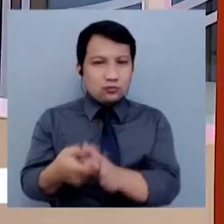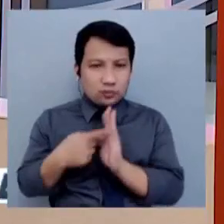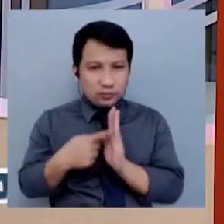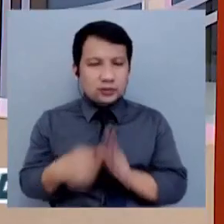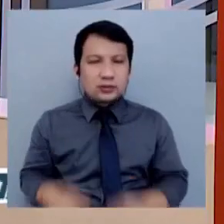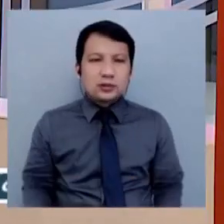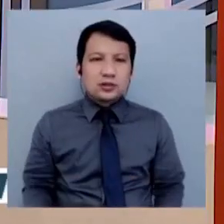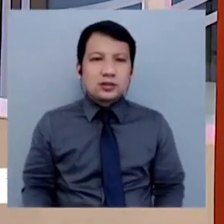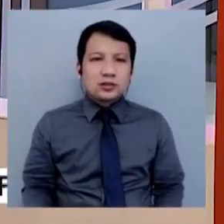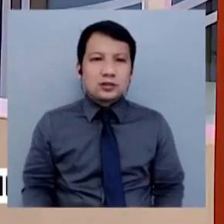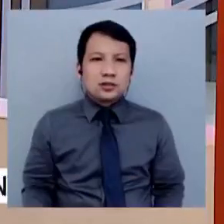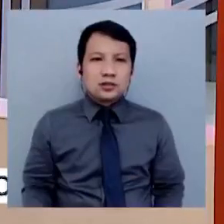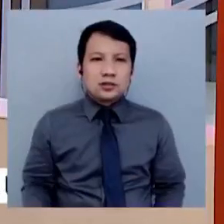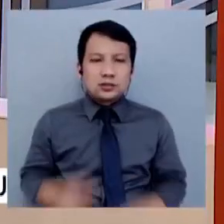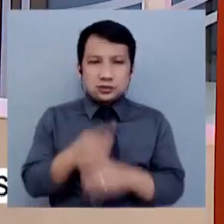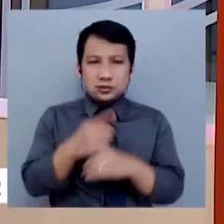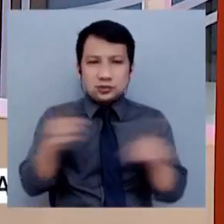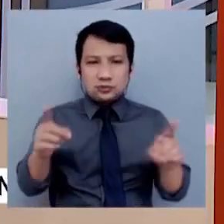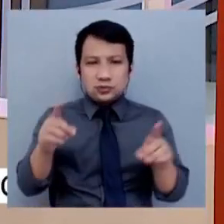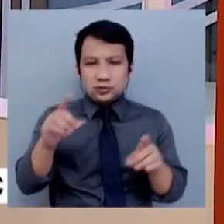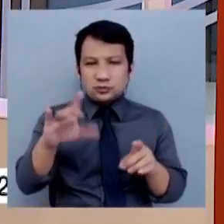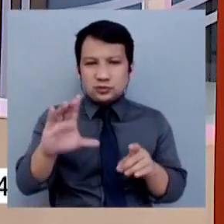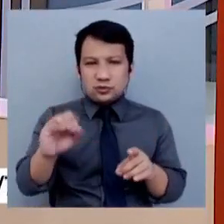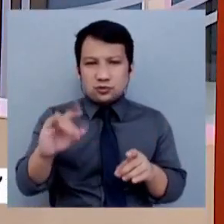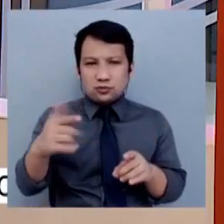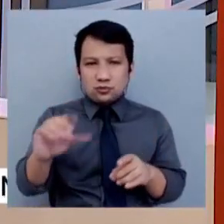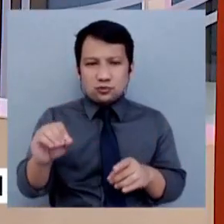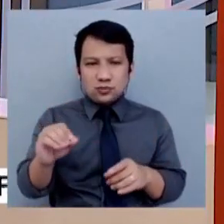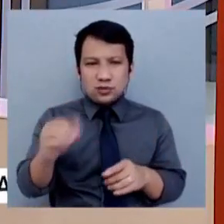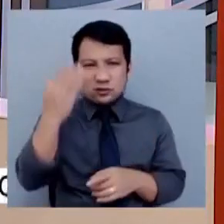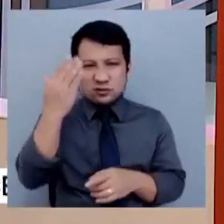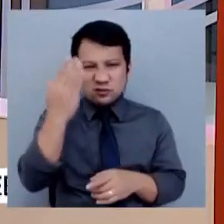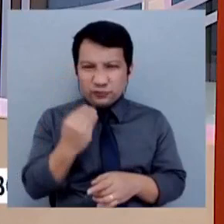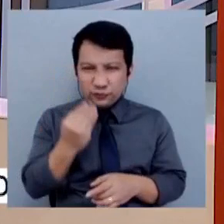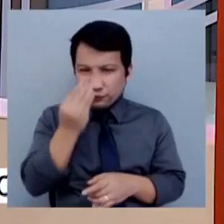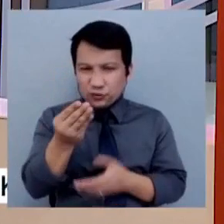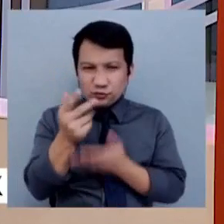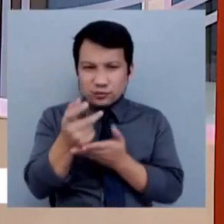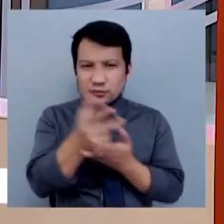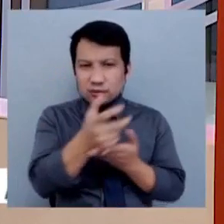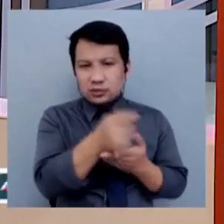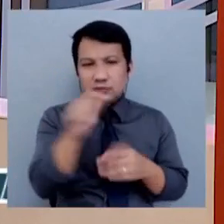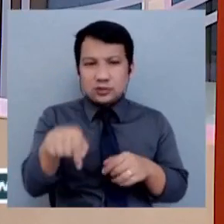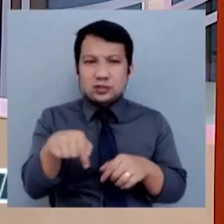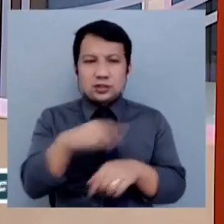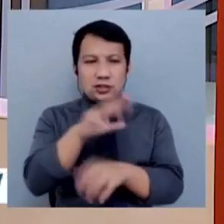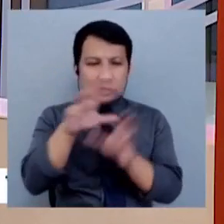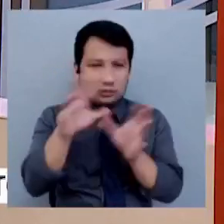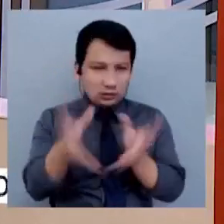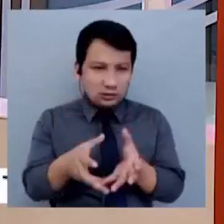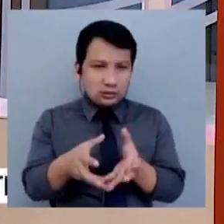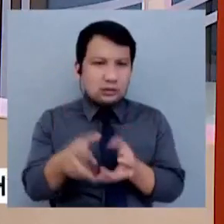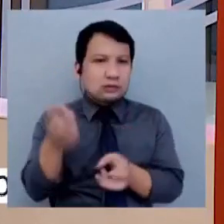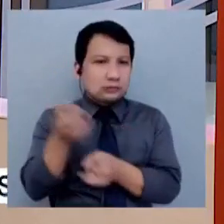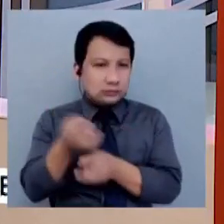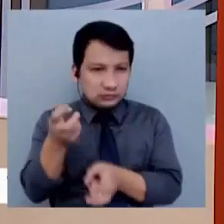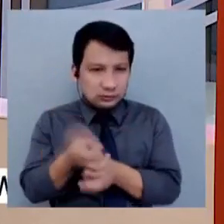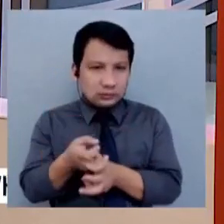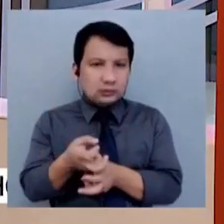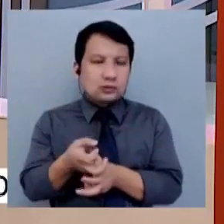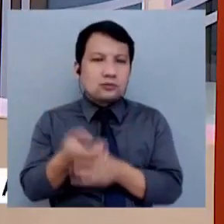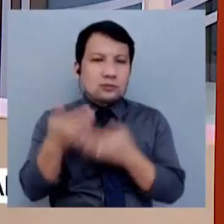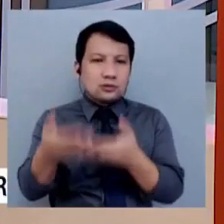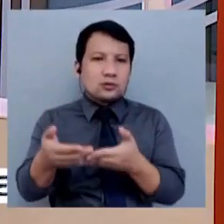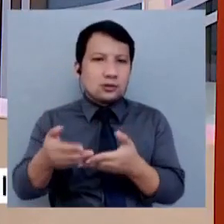The Democratic Republic of Congo, the least vaccinated country against COVID-19 in the world, is struggling to keep up